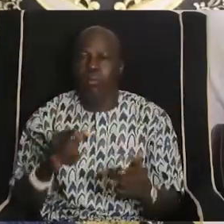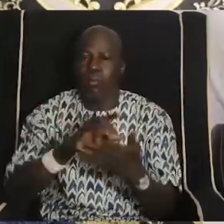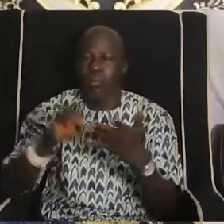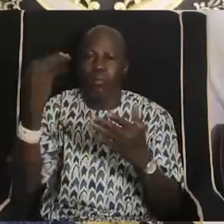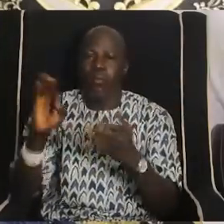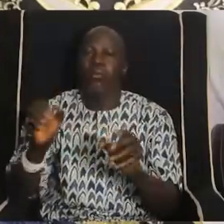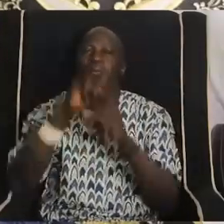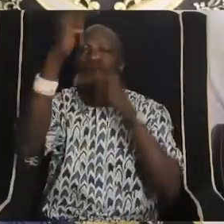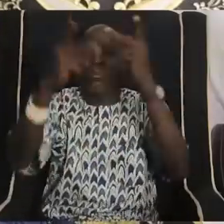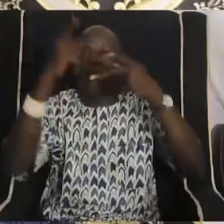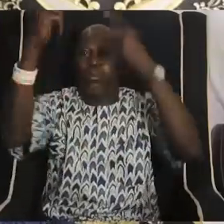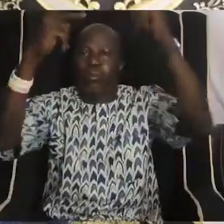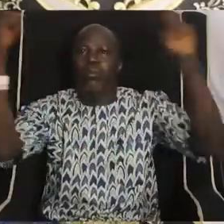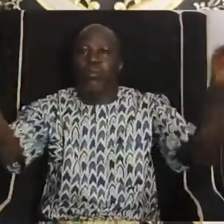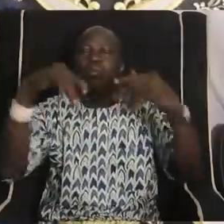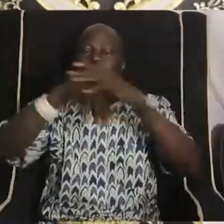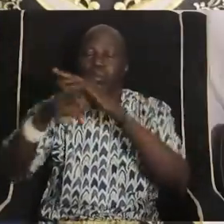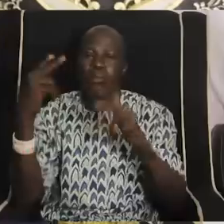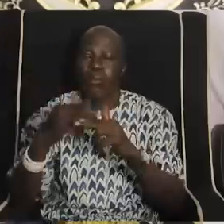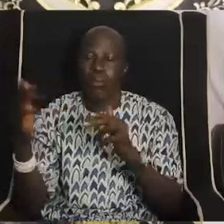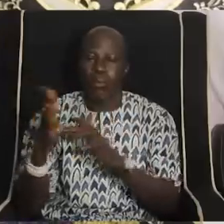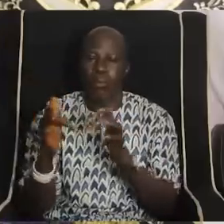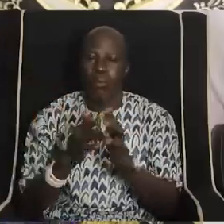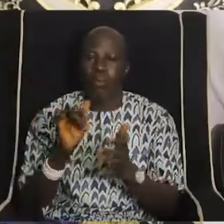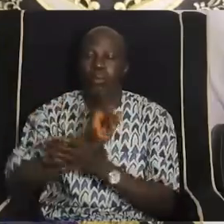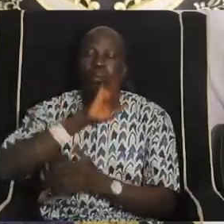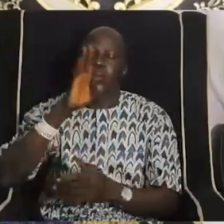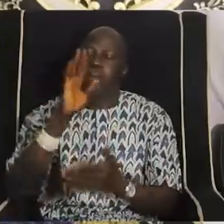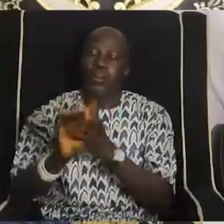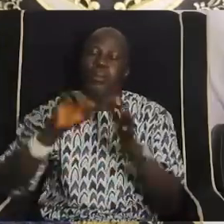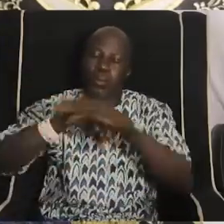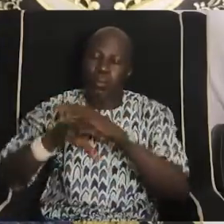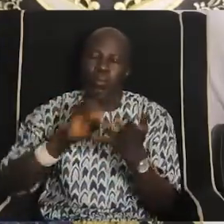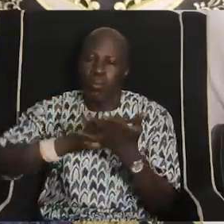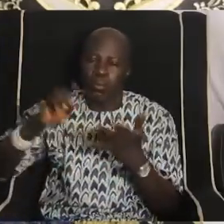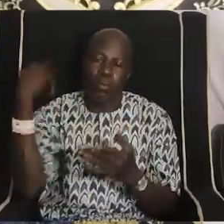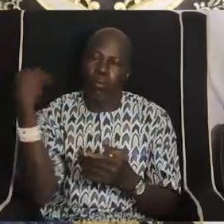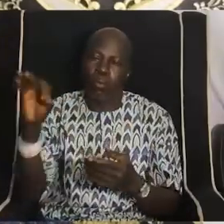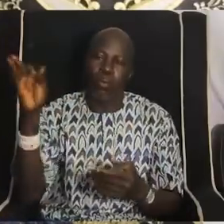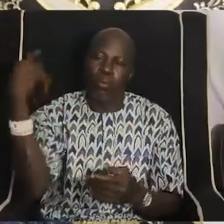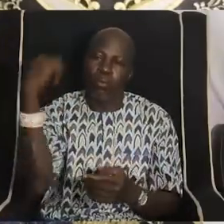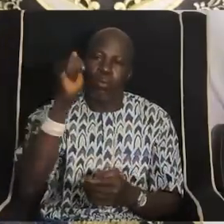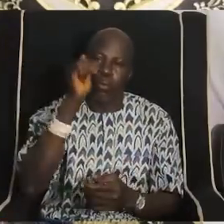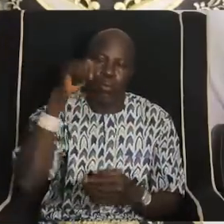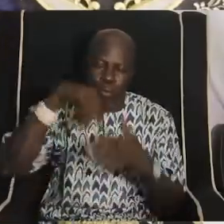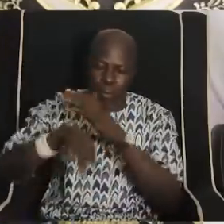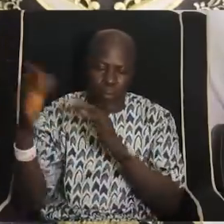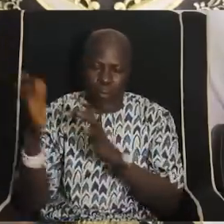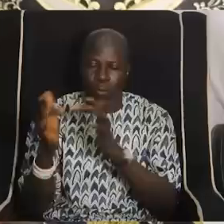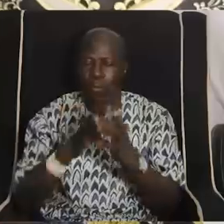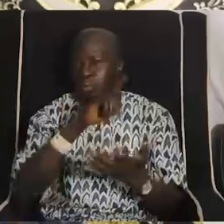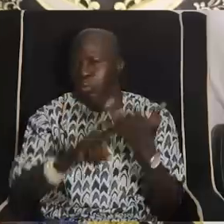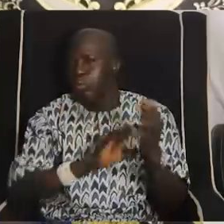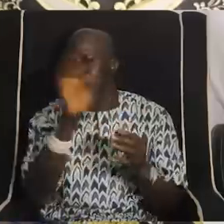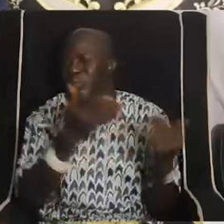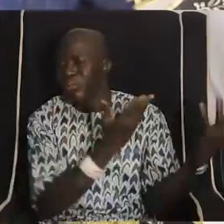the oracle of God that is being famous. Lo saba mambosi. That always means. Ma gbo mi sir. Listen to me sir. Igba keji.